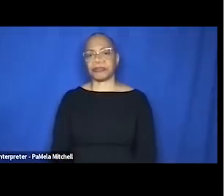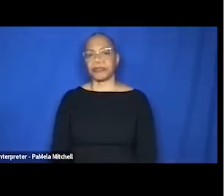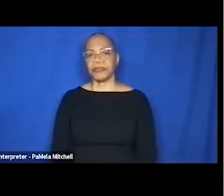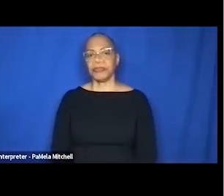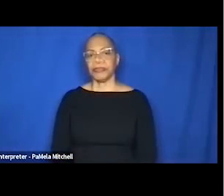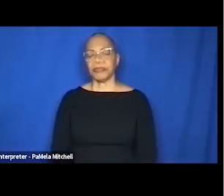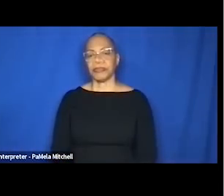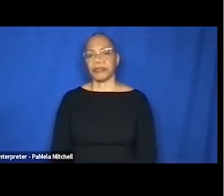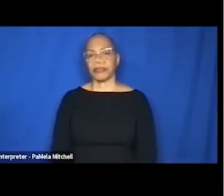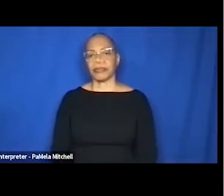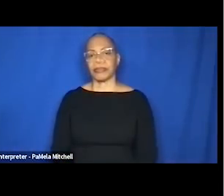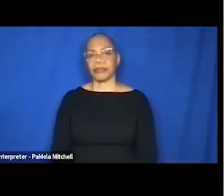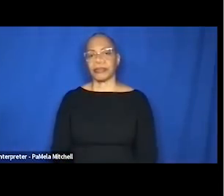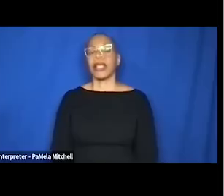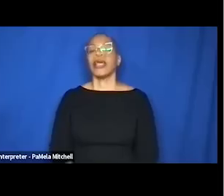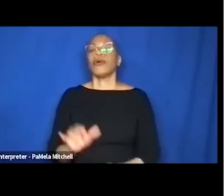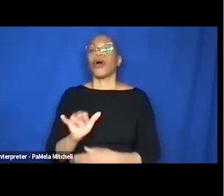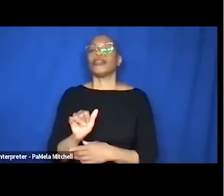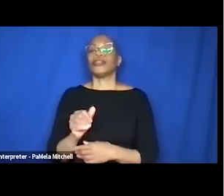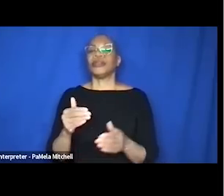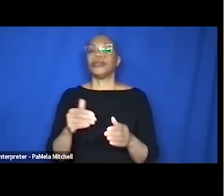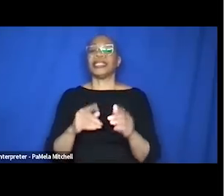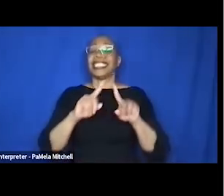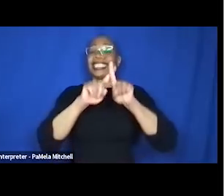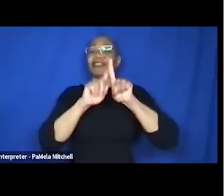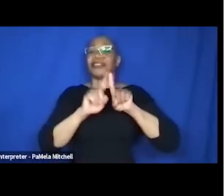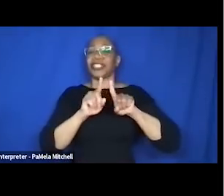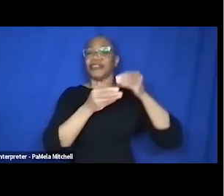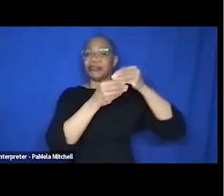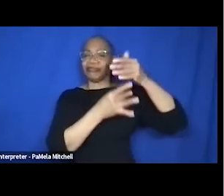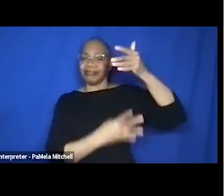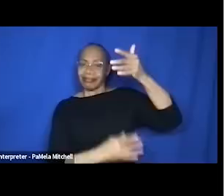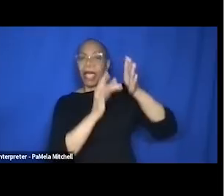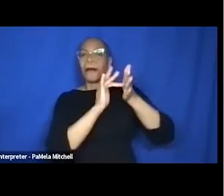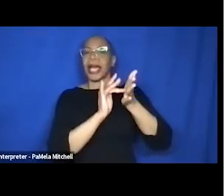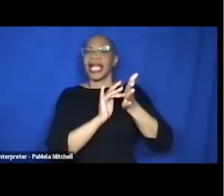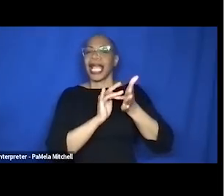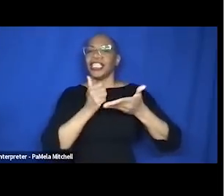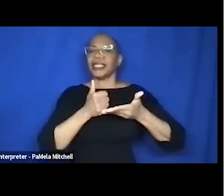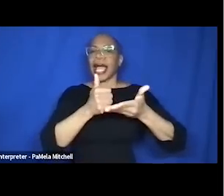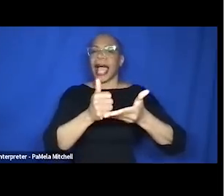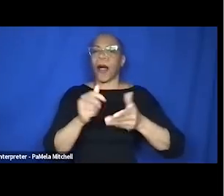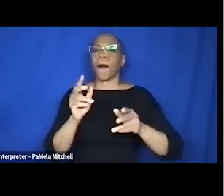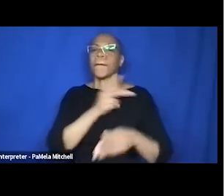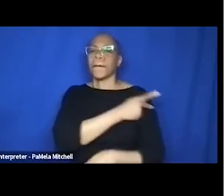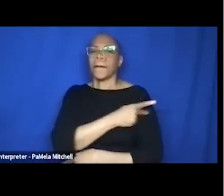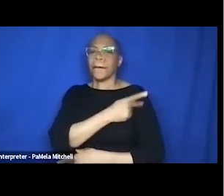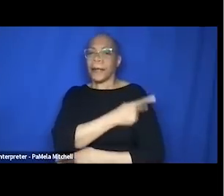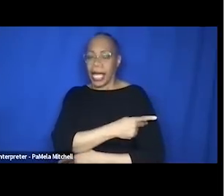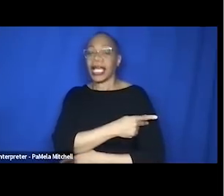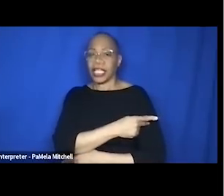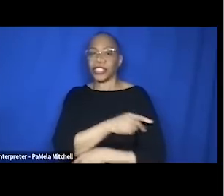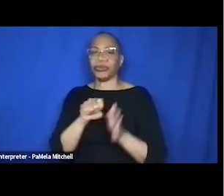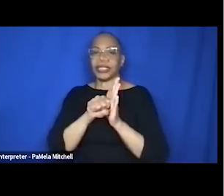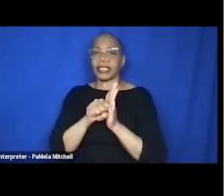long-acting injectables, antipsychotics, the LAIs, and other medications to help patients with bothersome symptoms